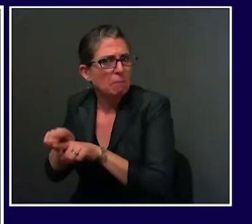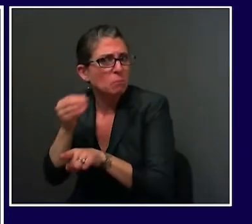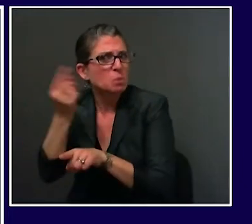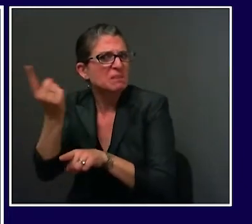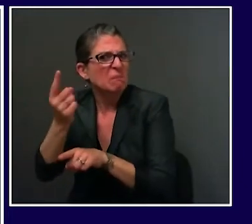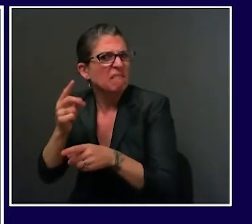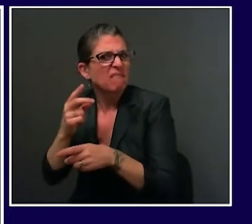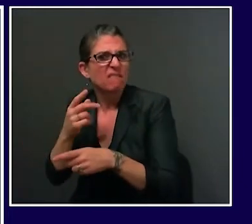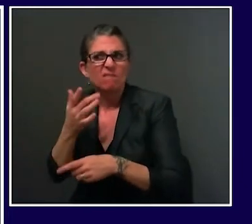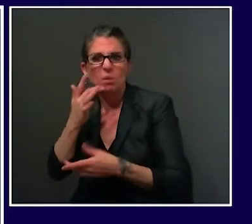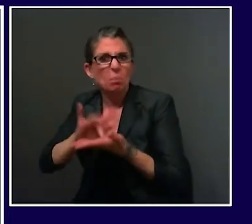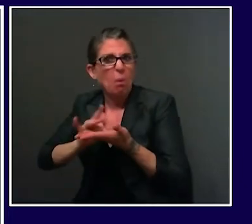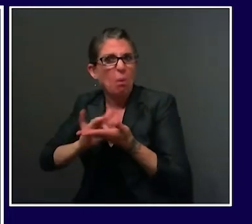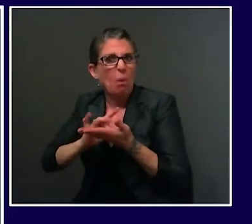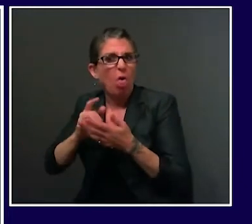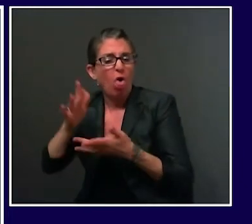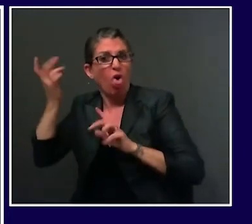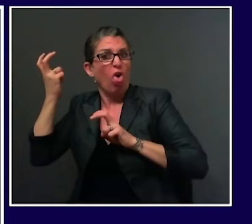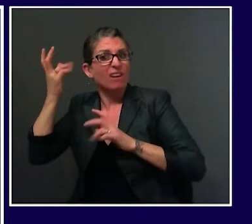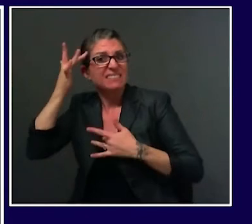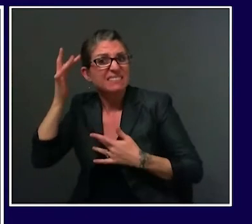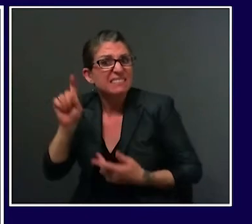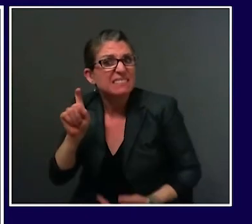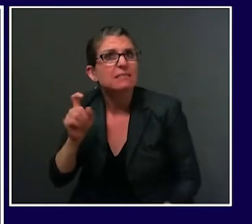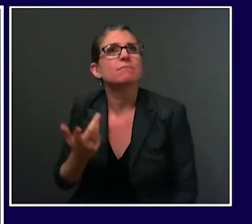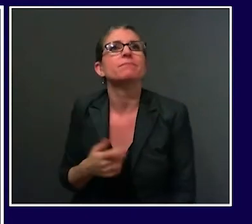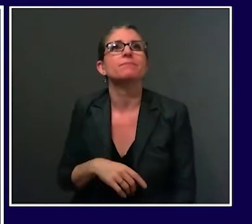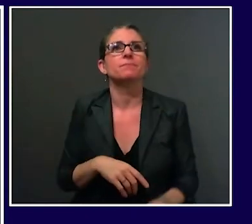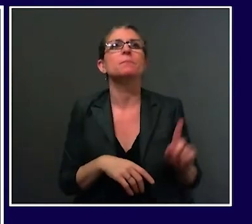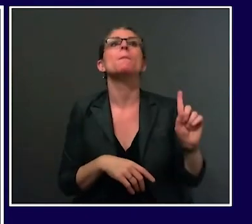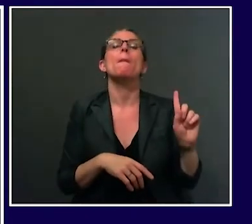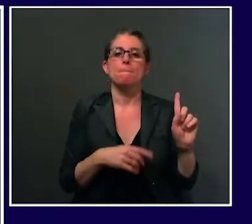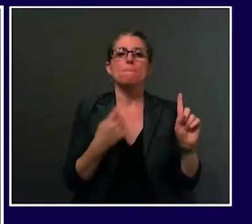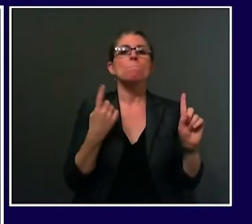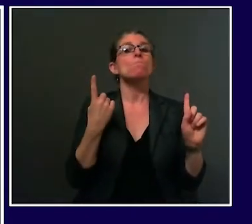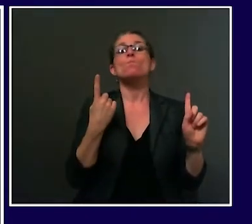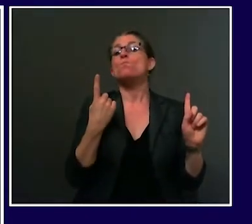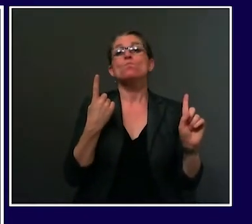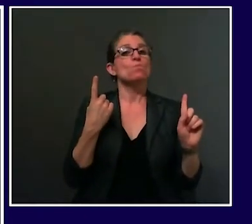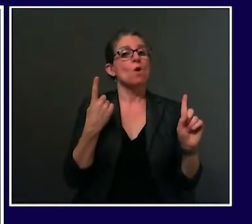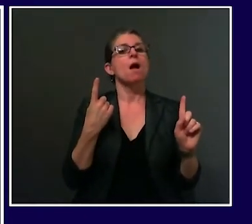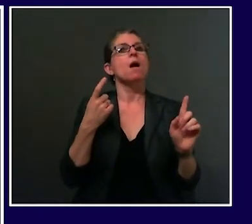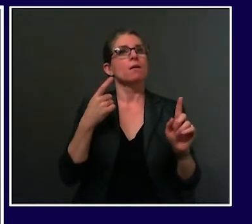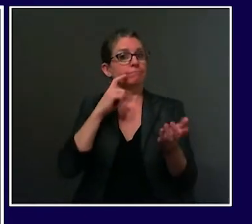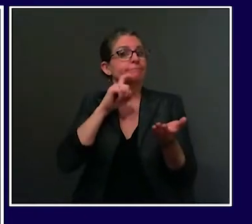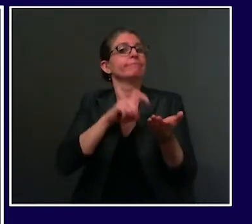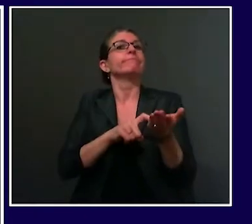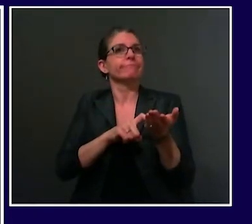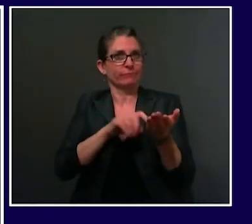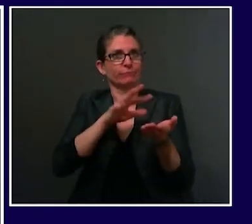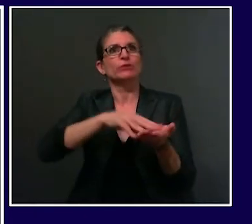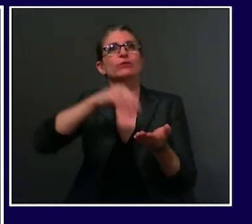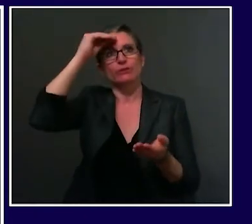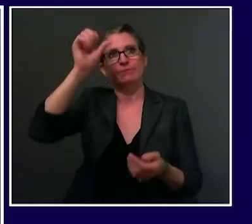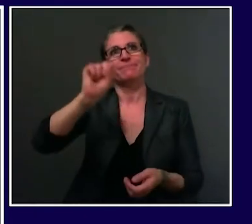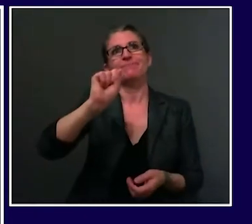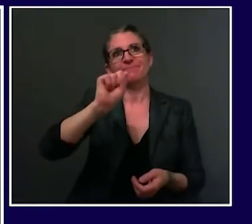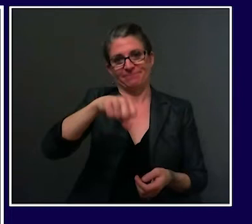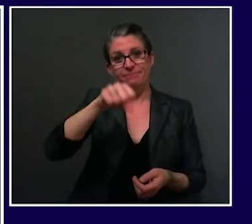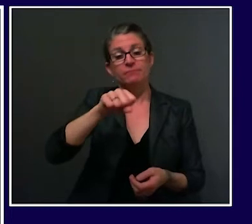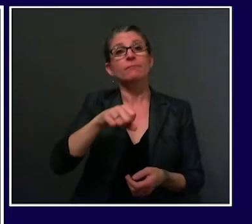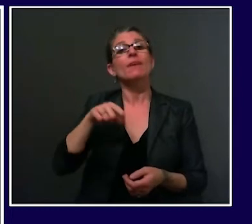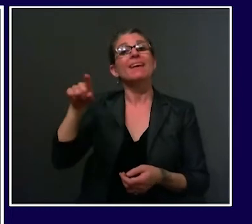these individuals is that they spent some degree of time in the State Emergency Operations Center. It did vary. I'd like